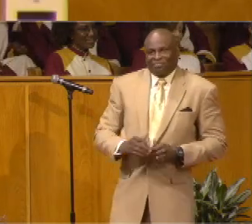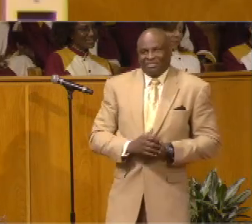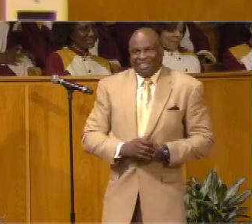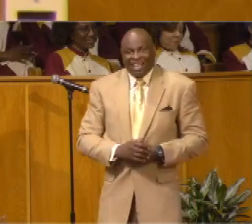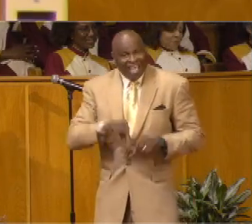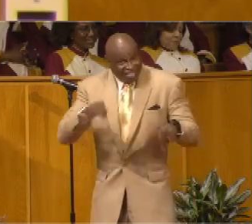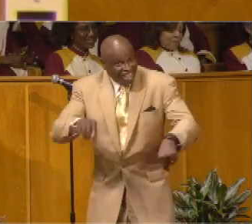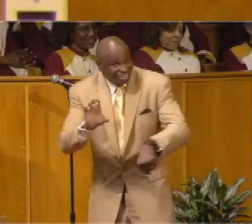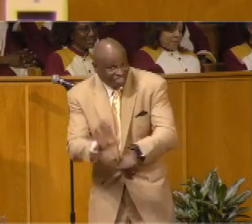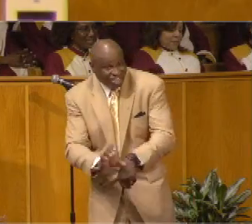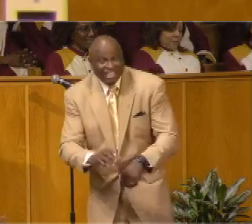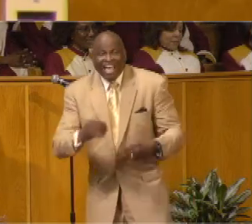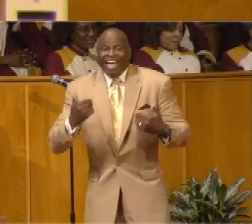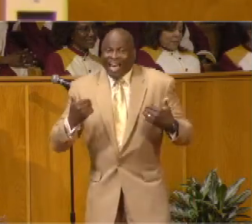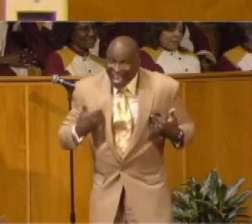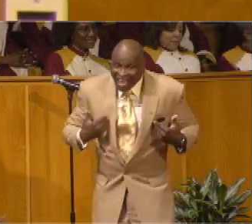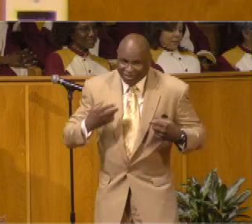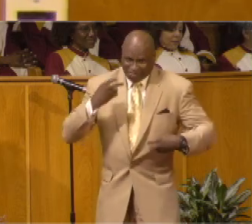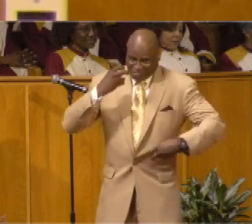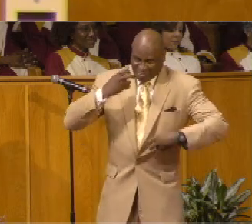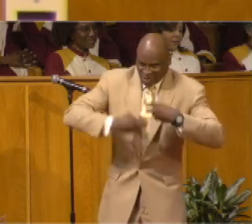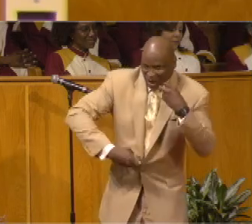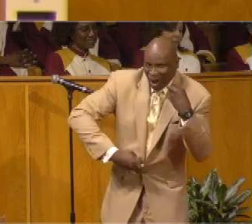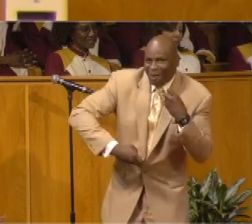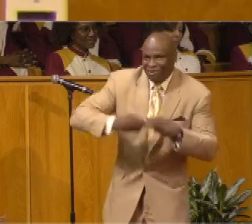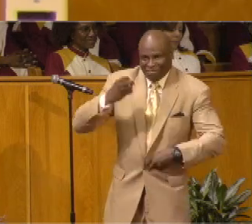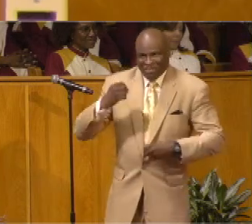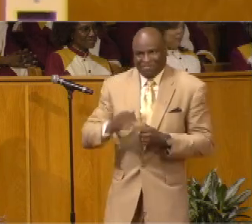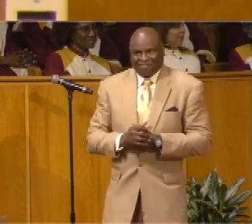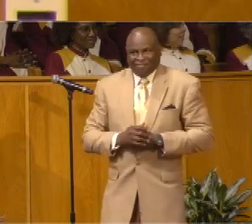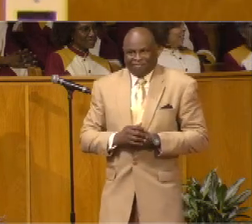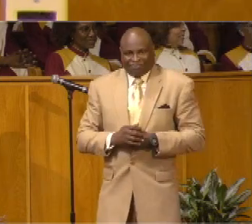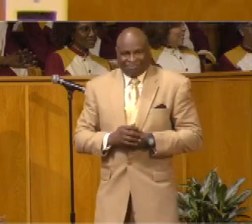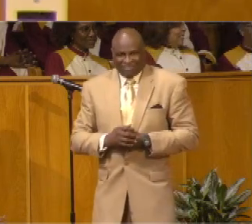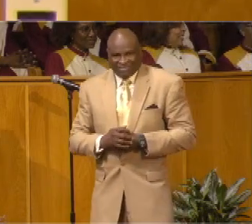This church had some problems.